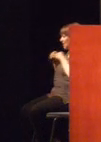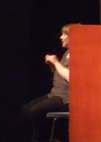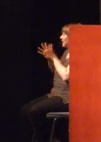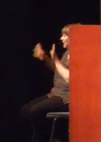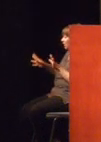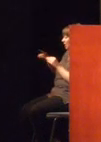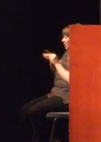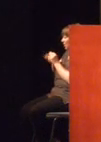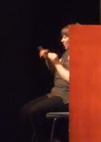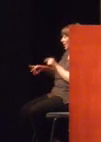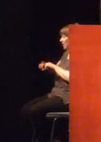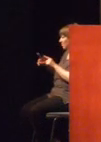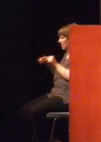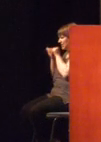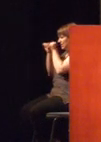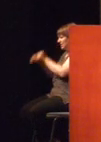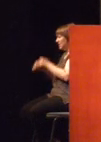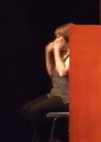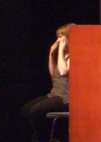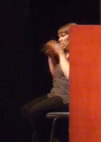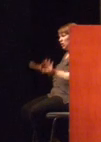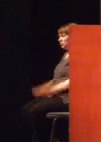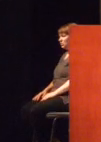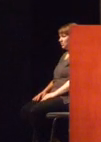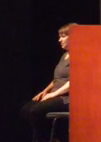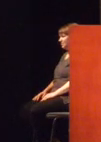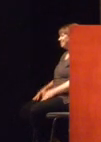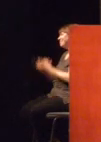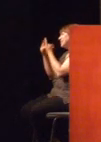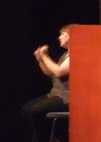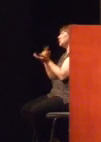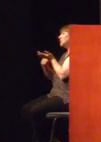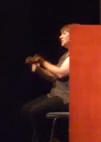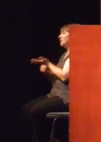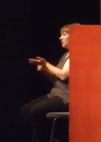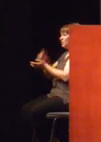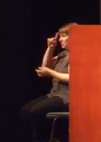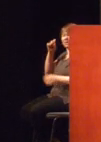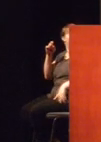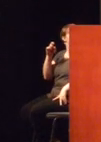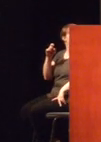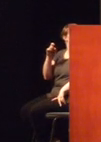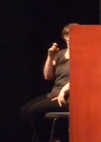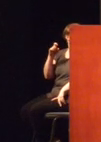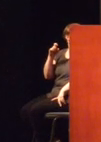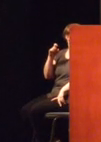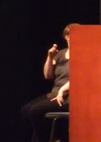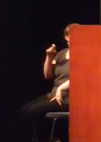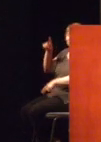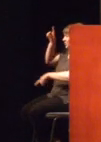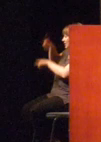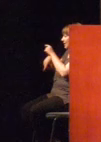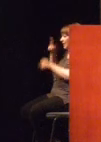but it turns out there are still a lot of unknowns. So let me try to talk you through this, since you can't possibly see the legend.